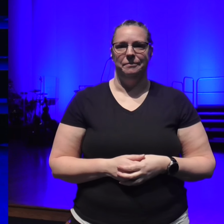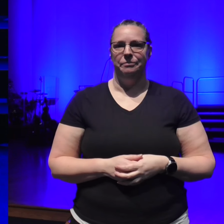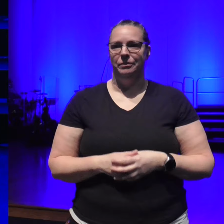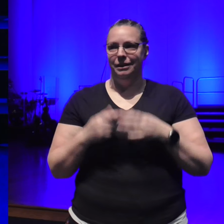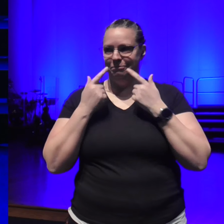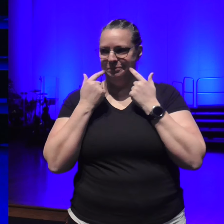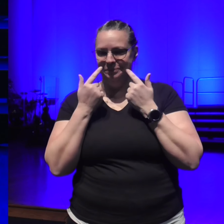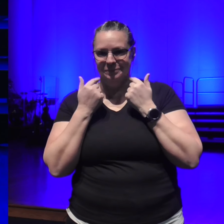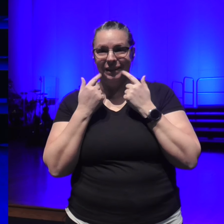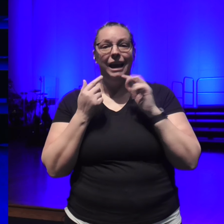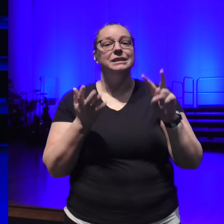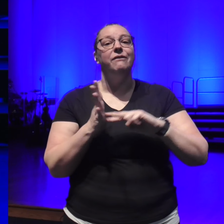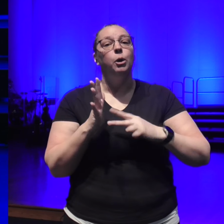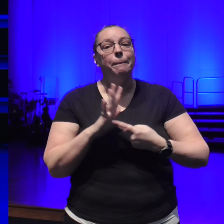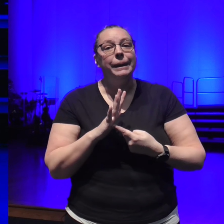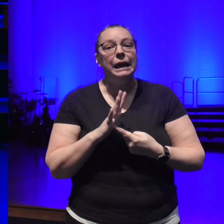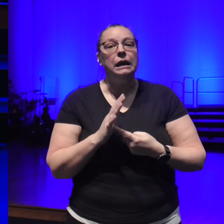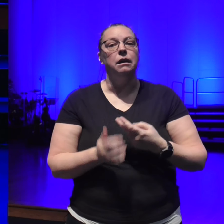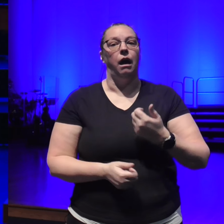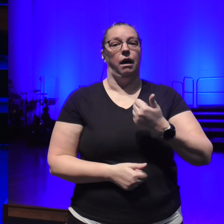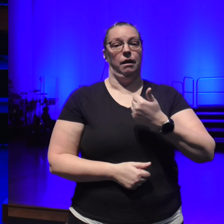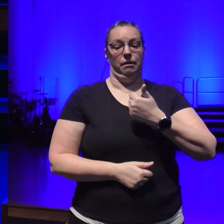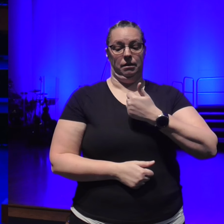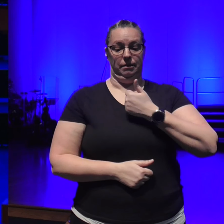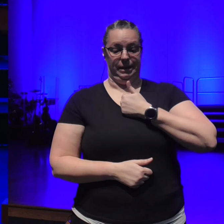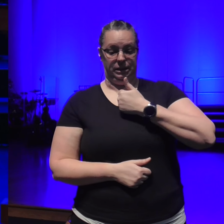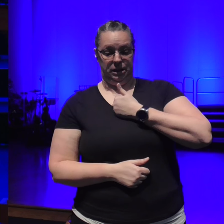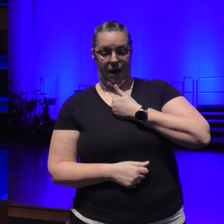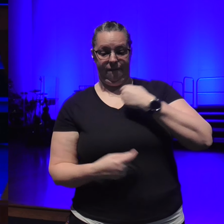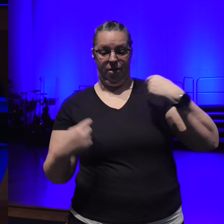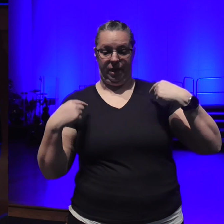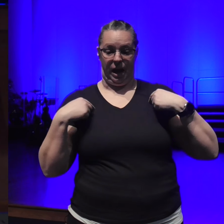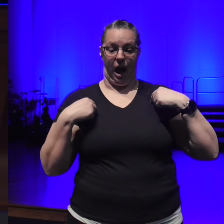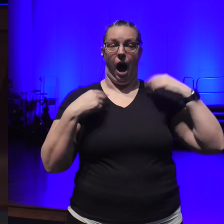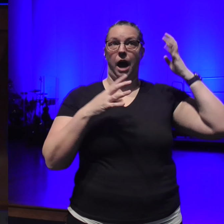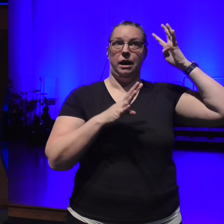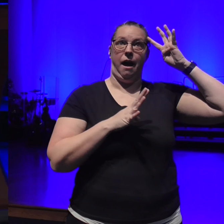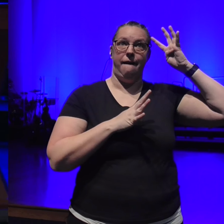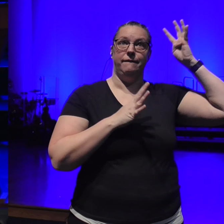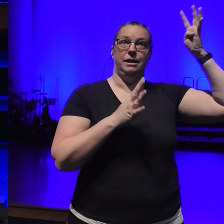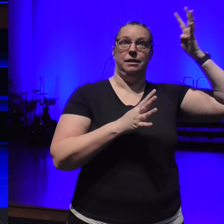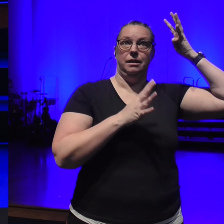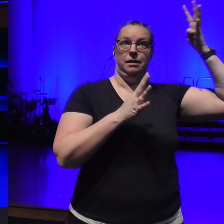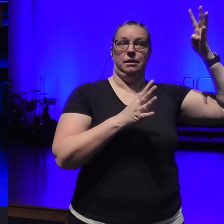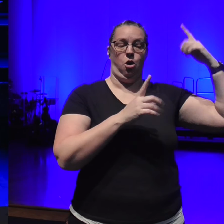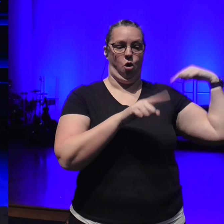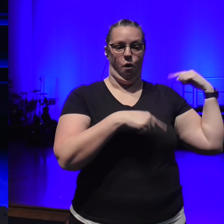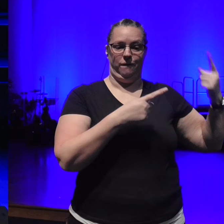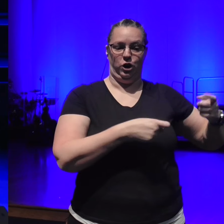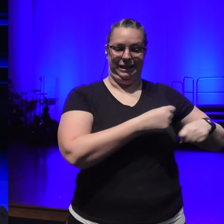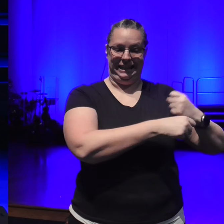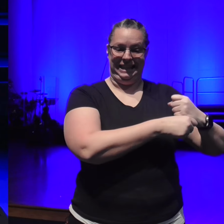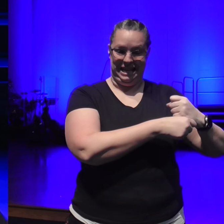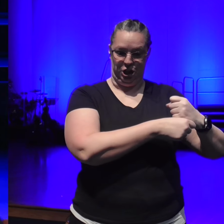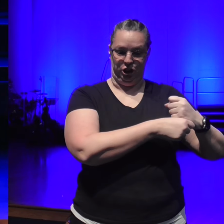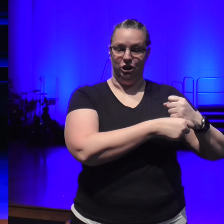Because if we're talking about that self that I have constructed over these many decades, quite intricately, grounded